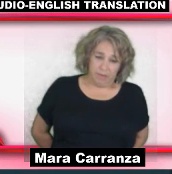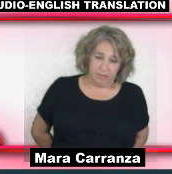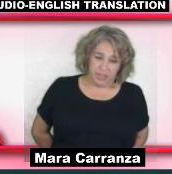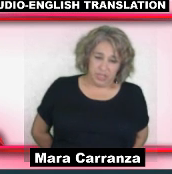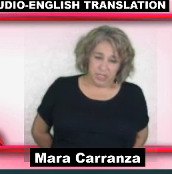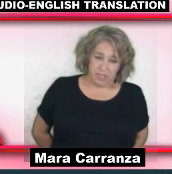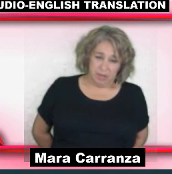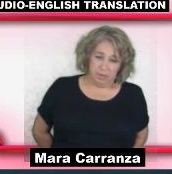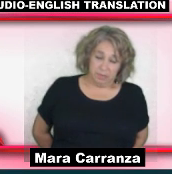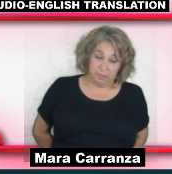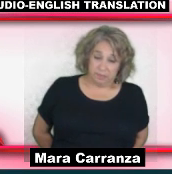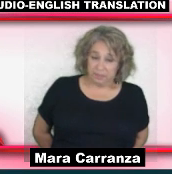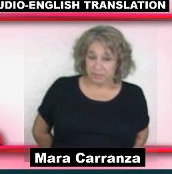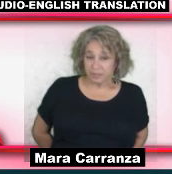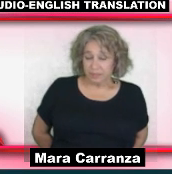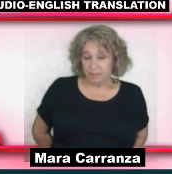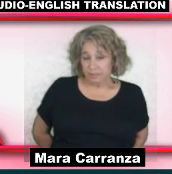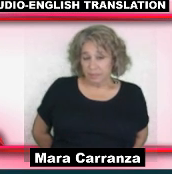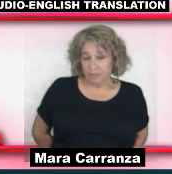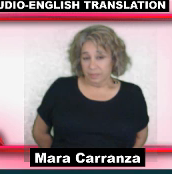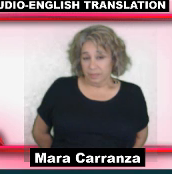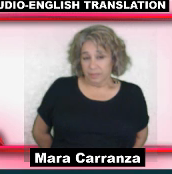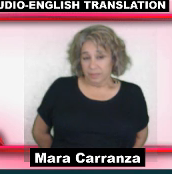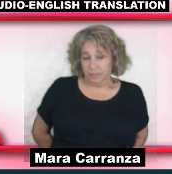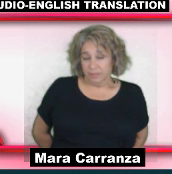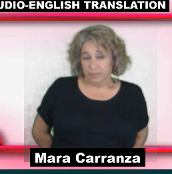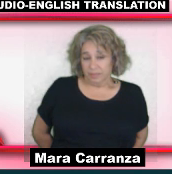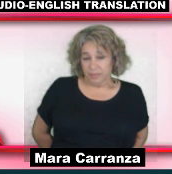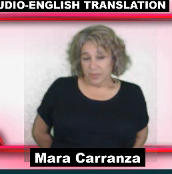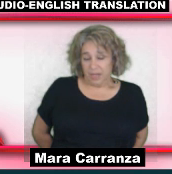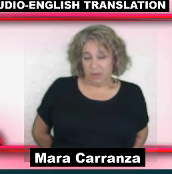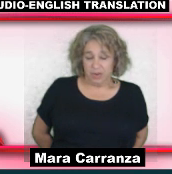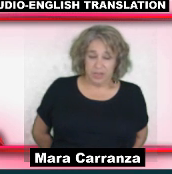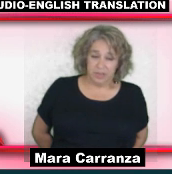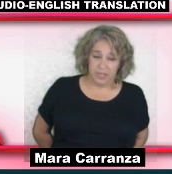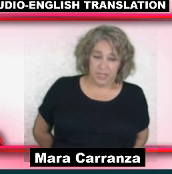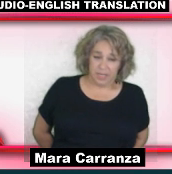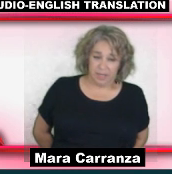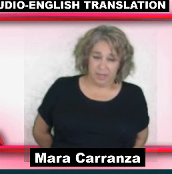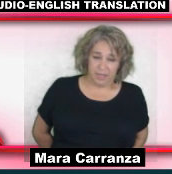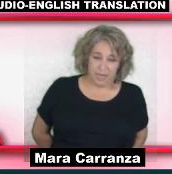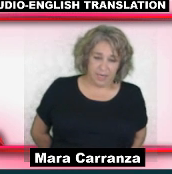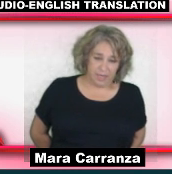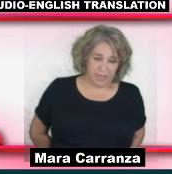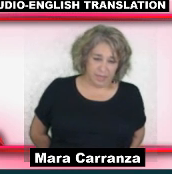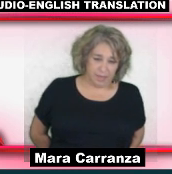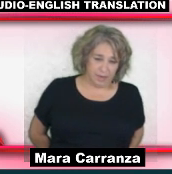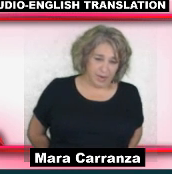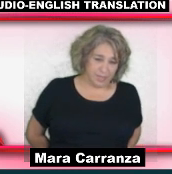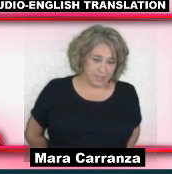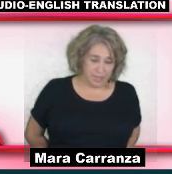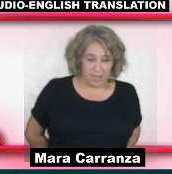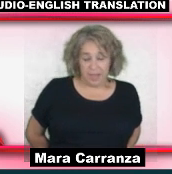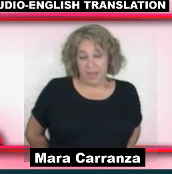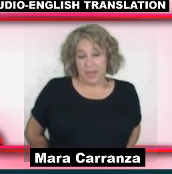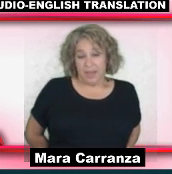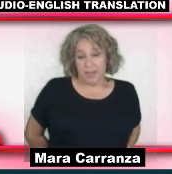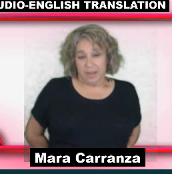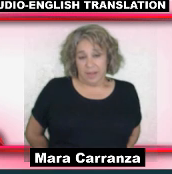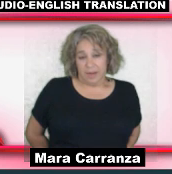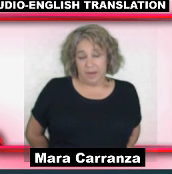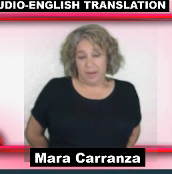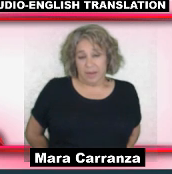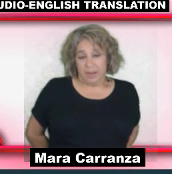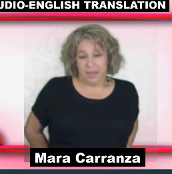Why inflation is low? Según los técnicos. According to the porque no han aumentado los precios